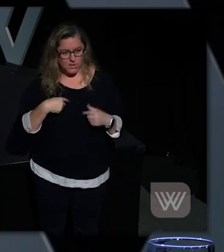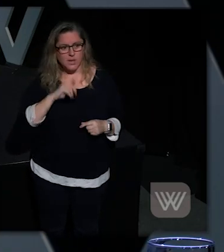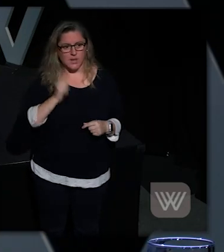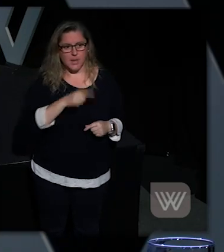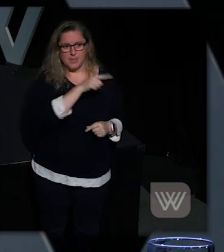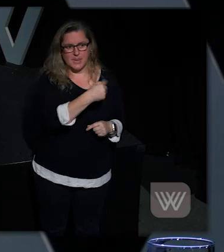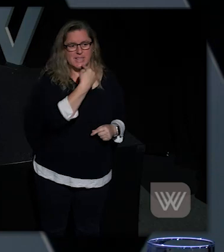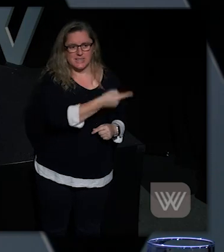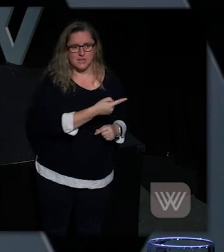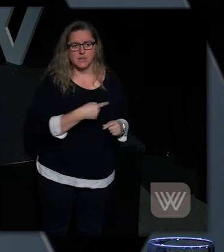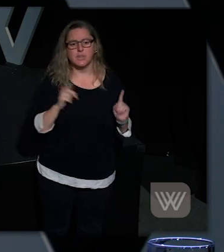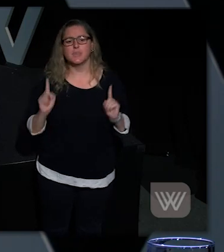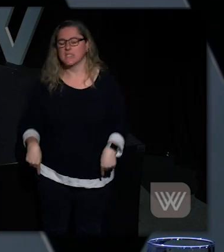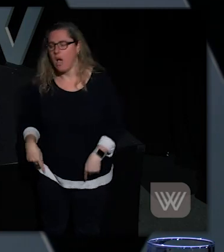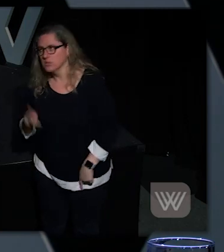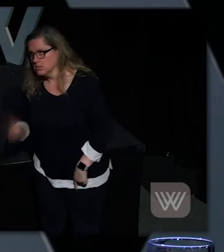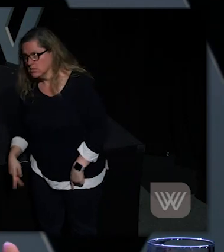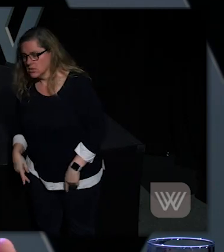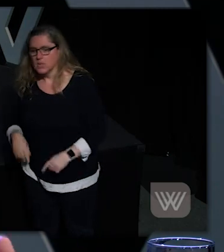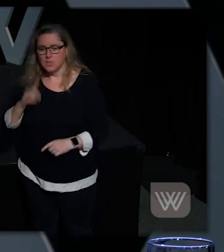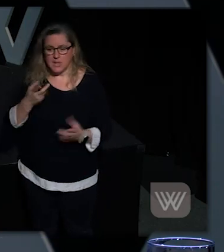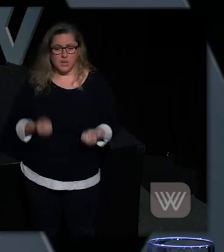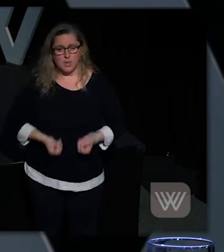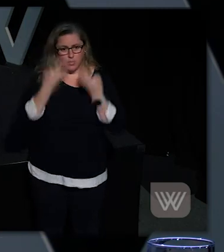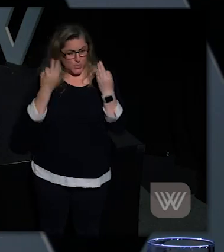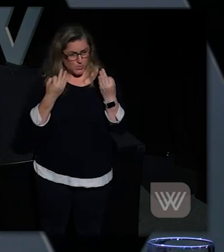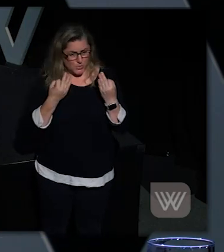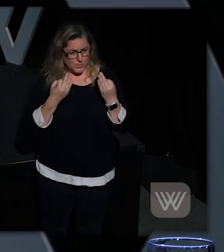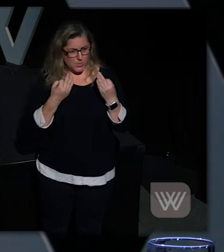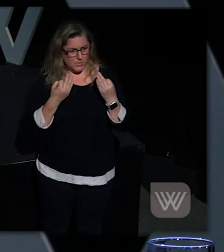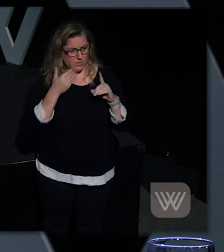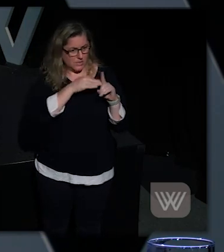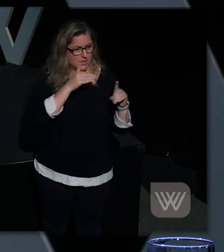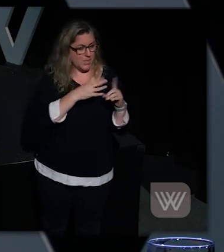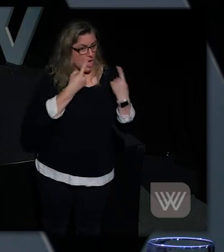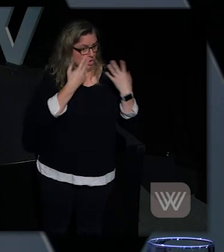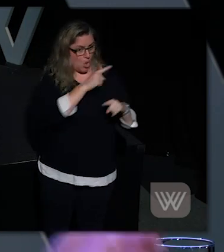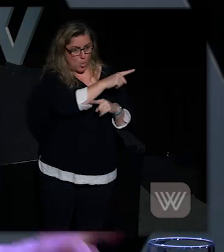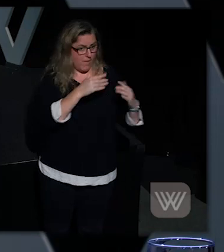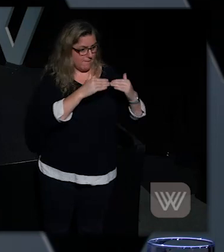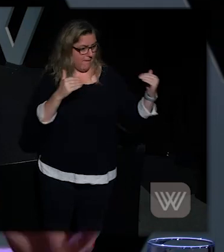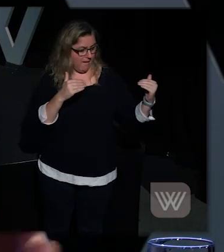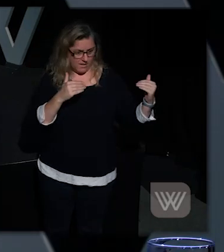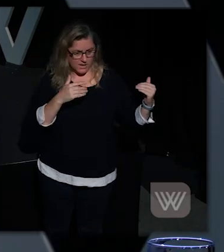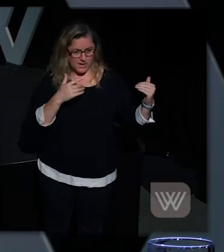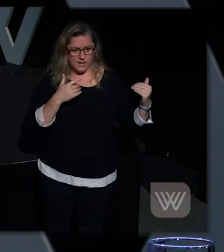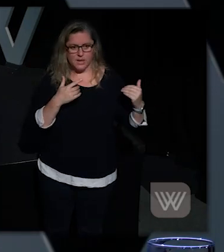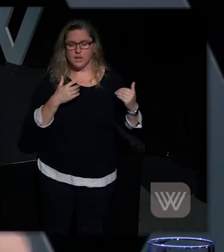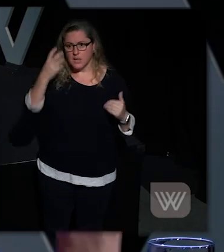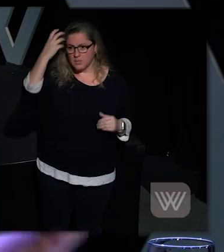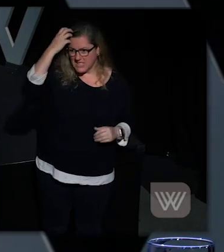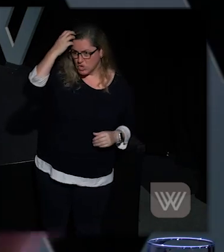He's just told me he started it. But yeah, there's been no backlash at all because I represented them fairly. So, you know, when people say I've got Stockholm